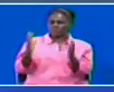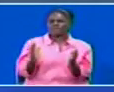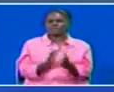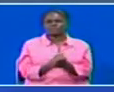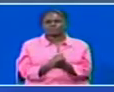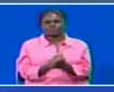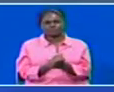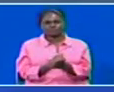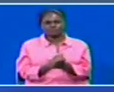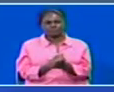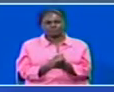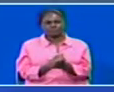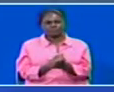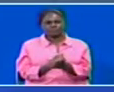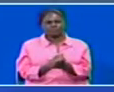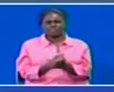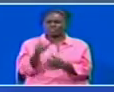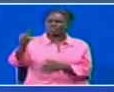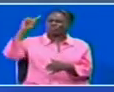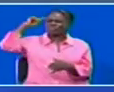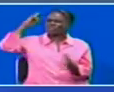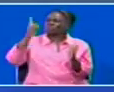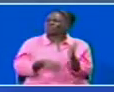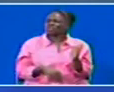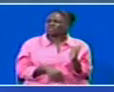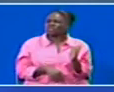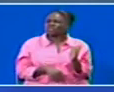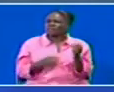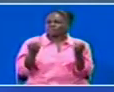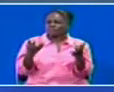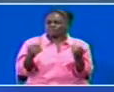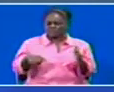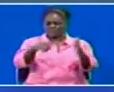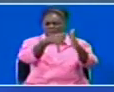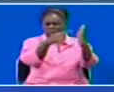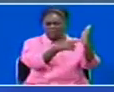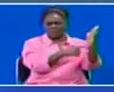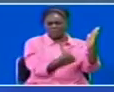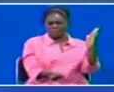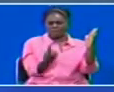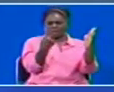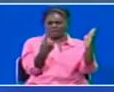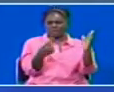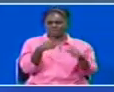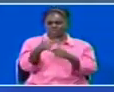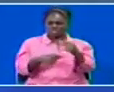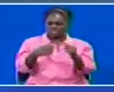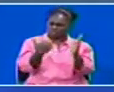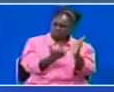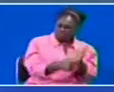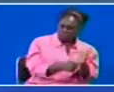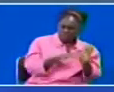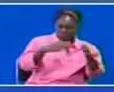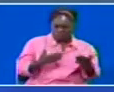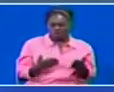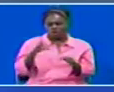Amdany, and Dr. Adam Zolo. Thank you. What do you think? Weigh in. Quite a number of issues have come up in this one. Is it a generational issue? Will